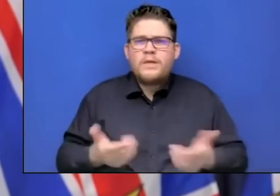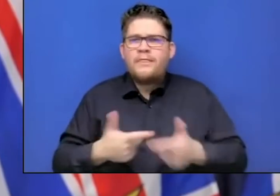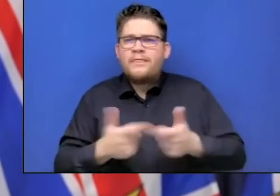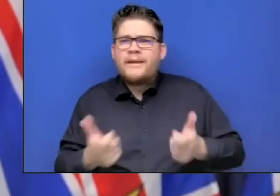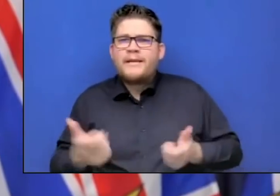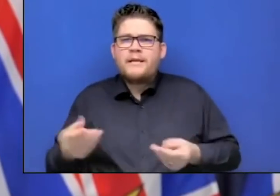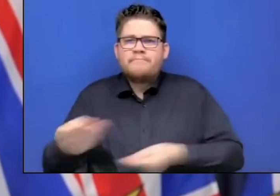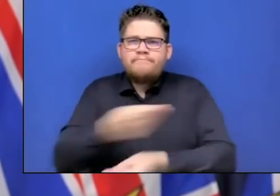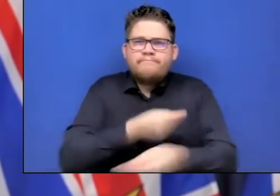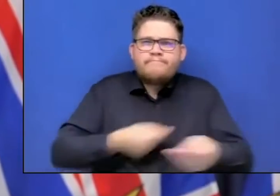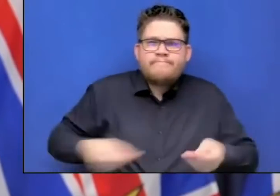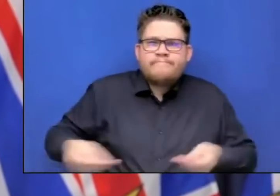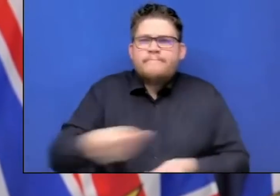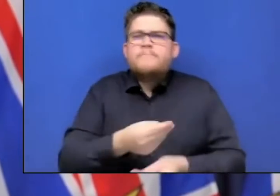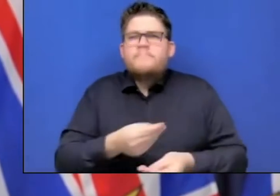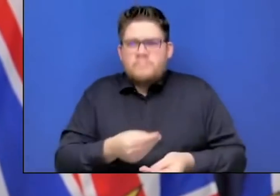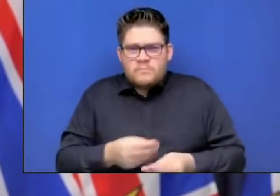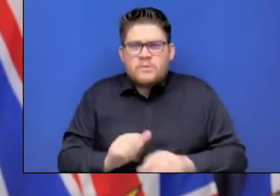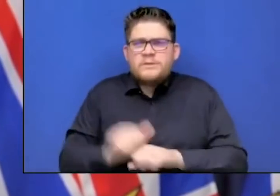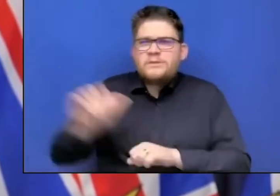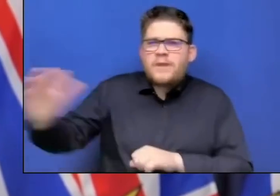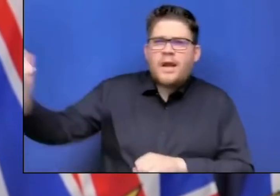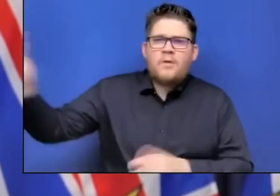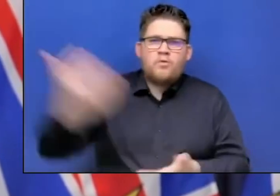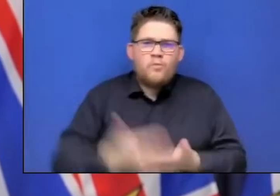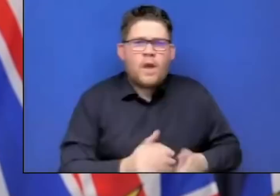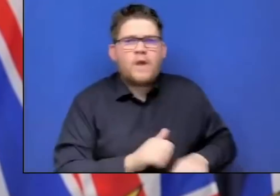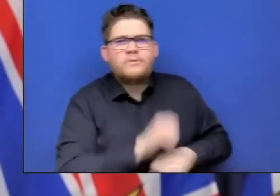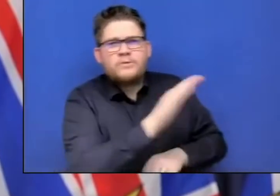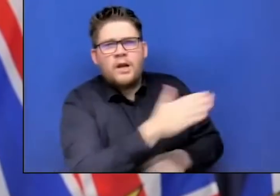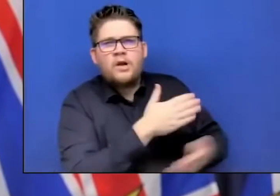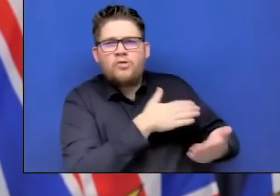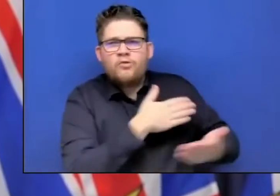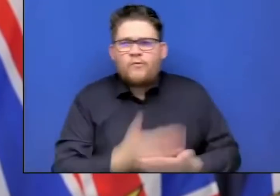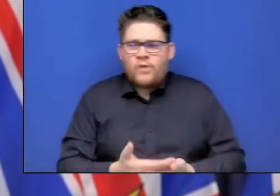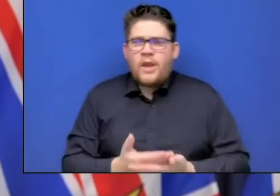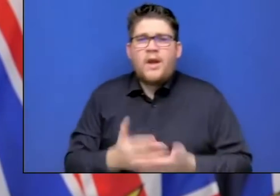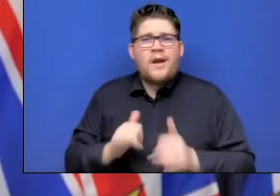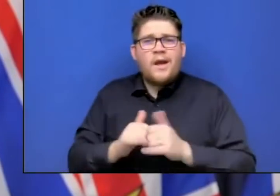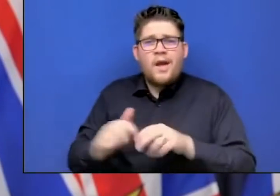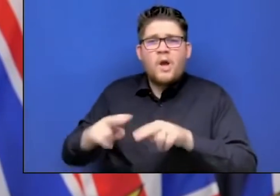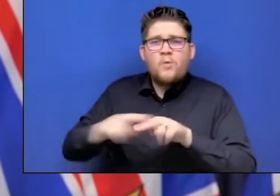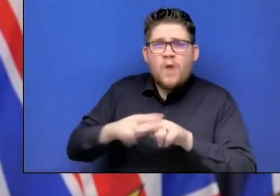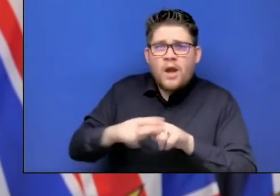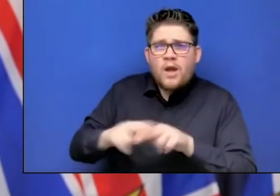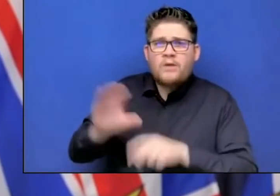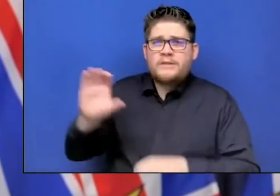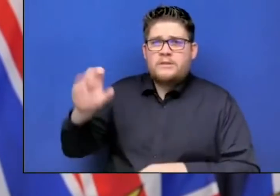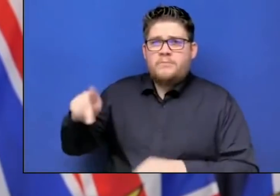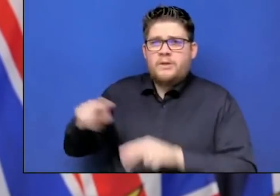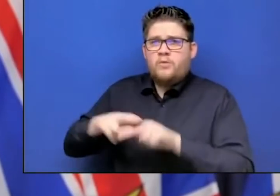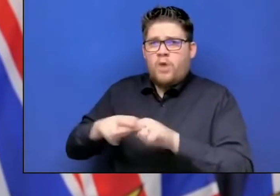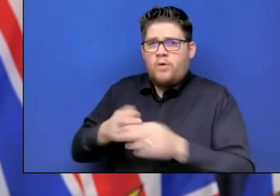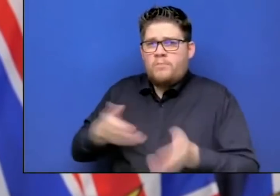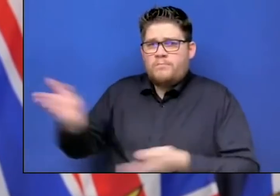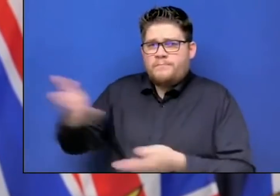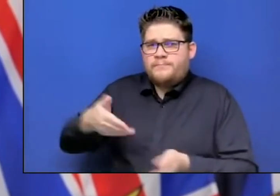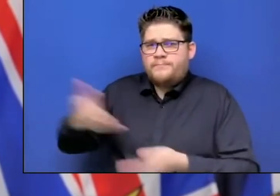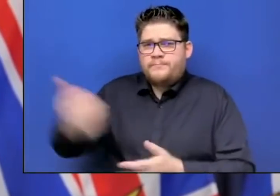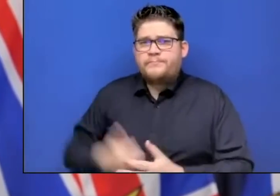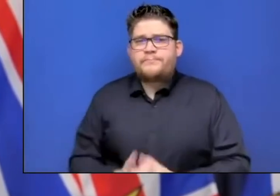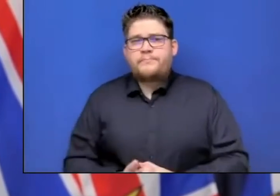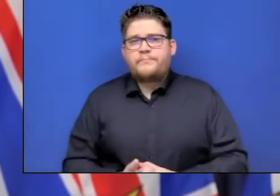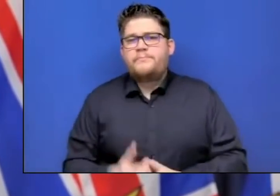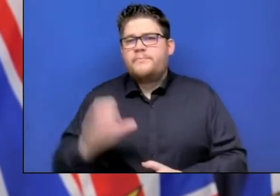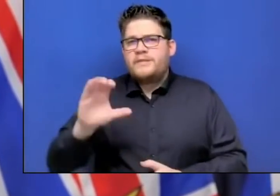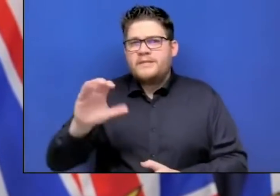Goods are still moving in British Columbia. Freight trains are currently traveling in both directions on CP tracks. CP